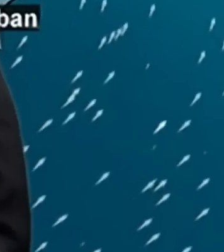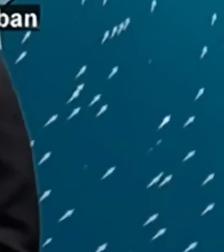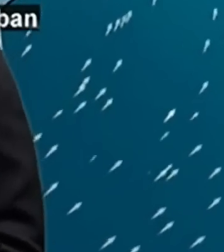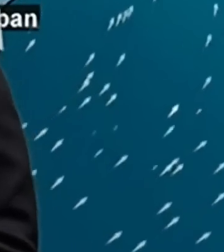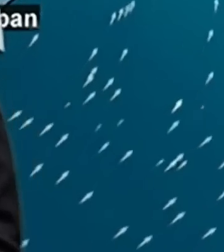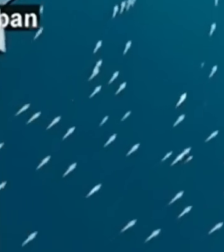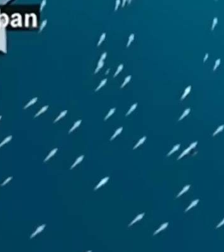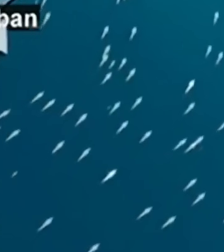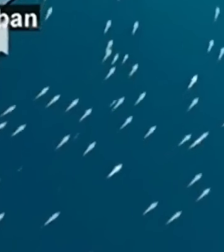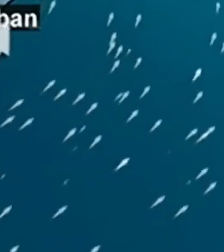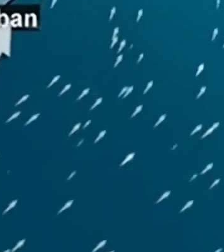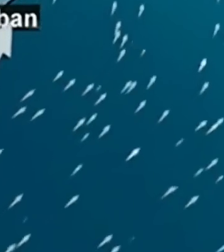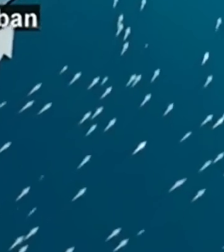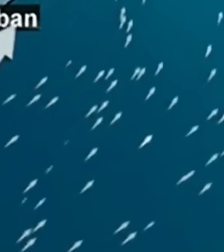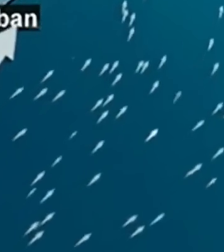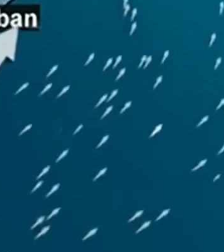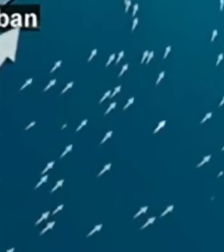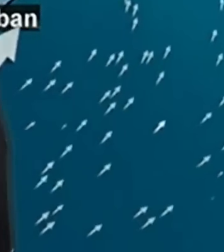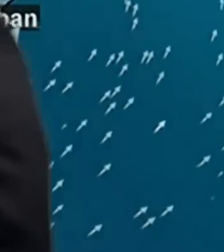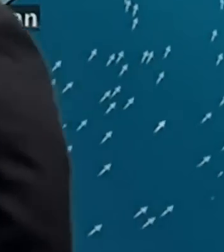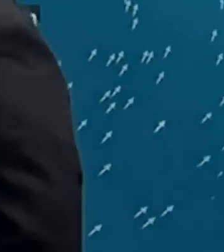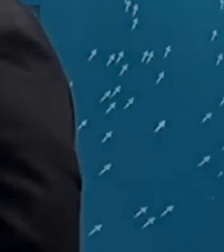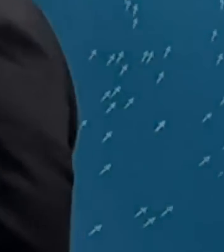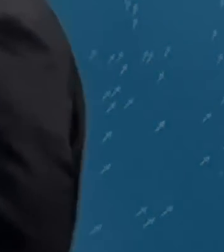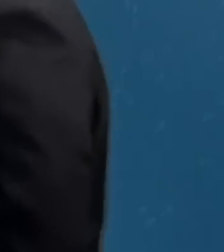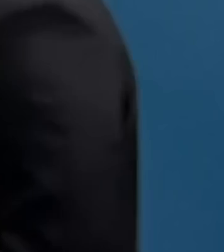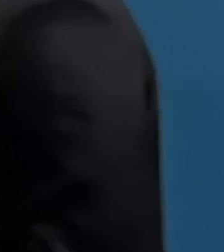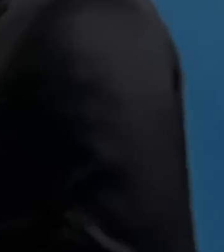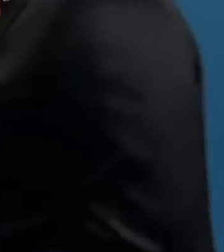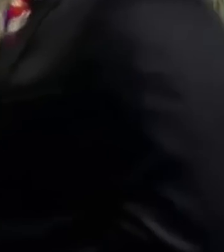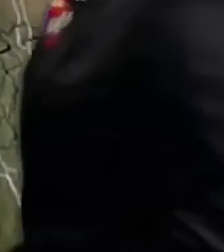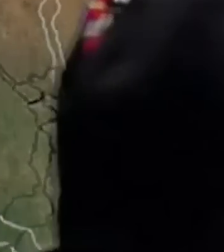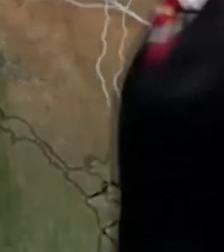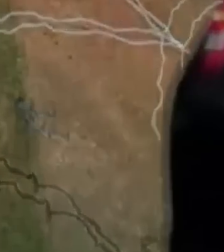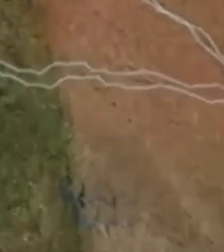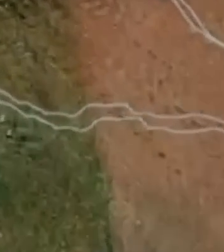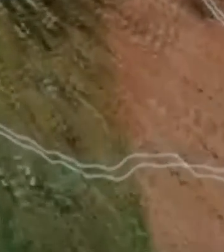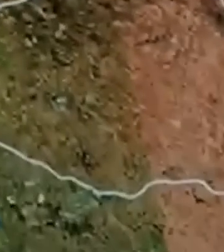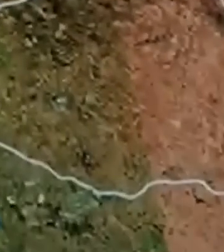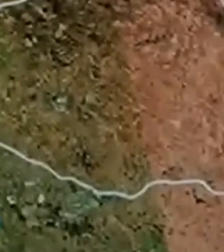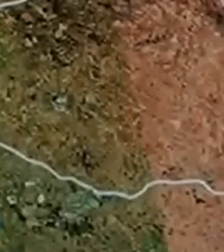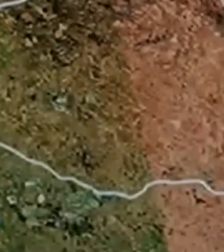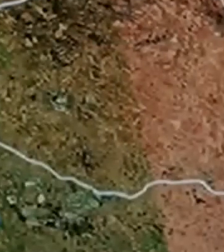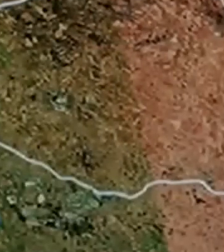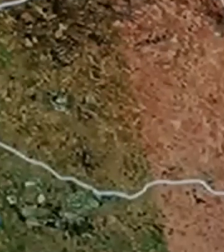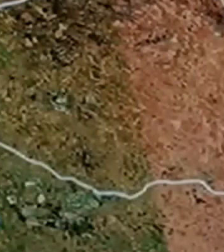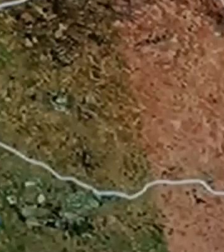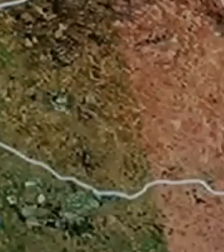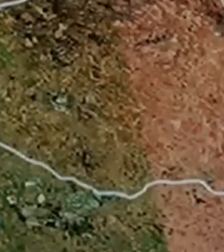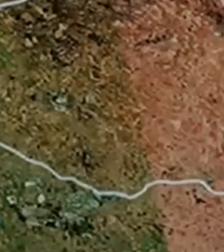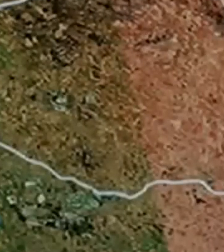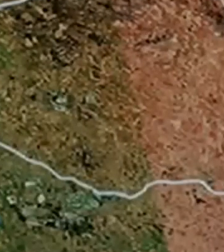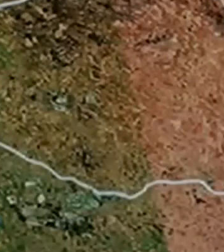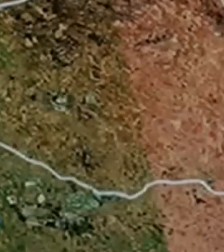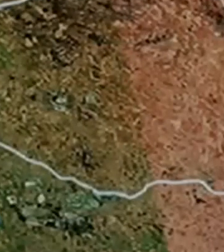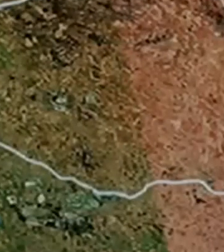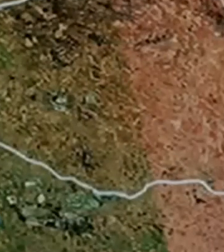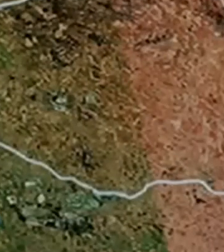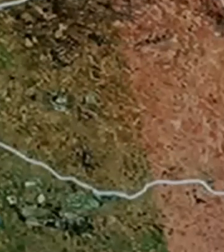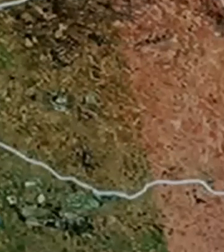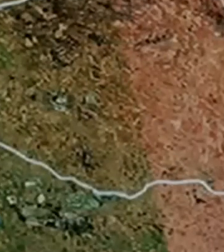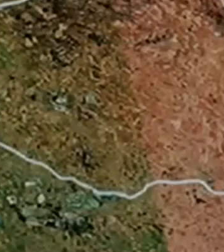hlokomela fela e tlebele fela mafasane a sa enka di kgateng teng mahlokile la ha sa maoto a re shebile boholo ba Gauteng ho hlakile hore ho tla hlobate hona he sale simba jeno le hona o